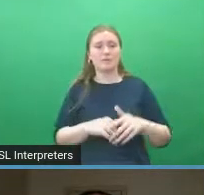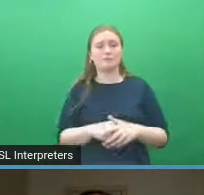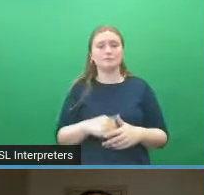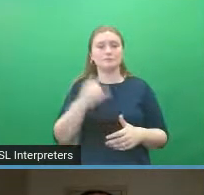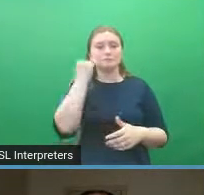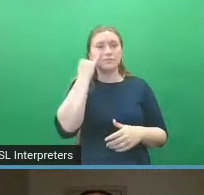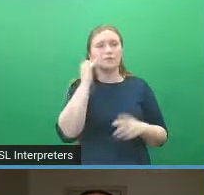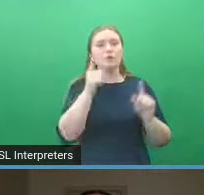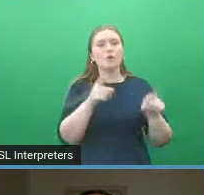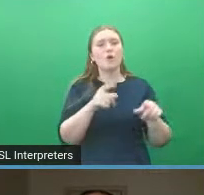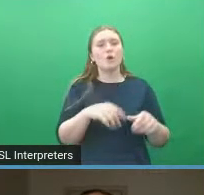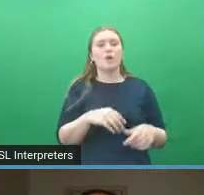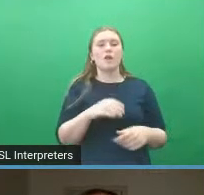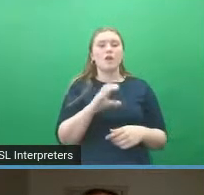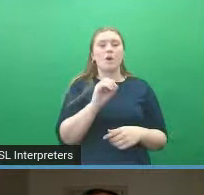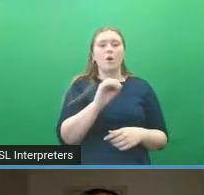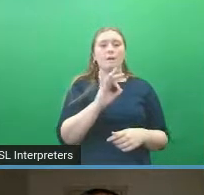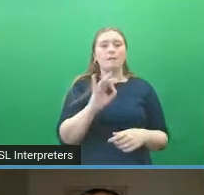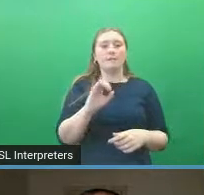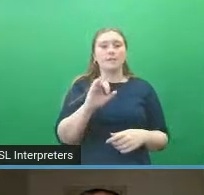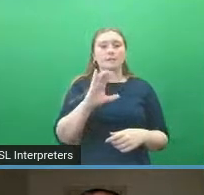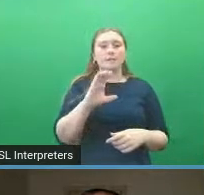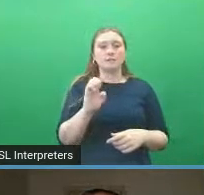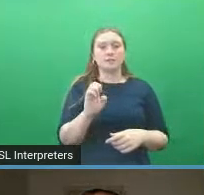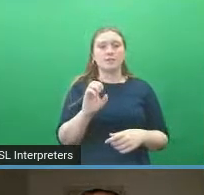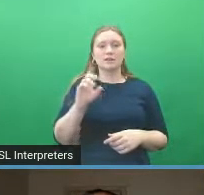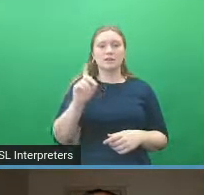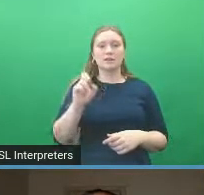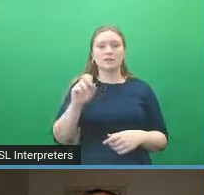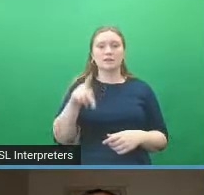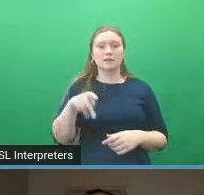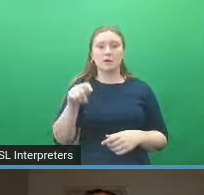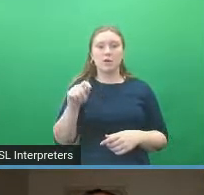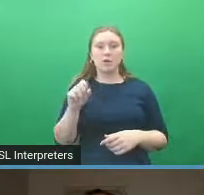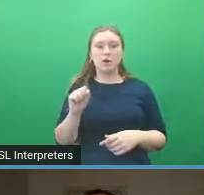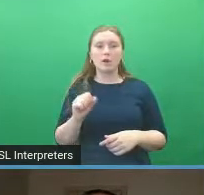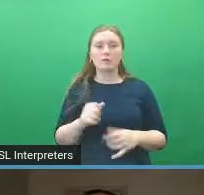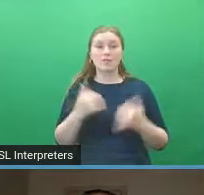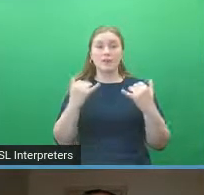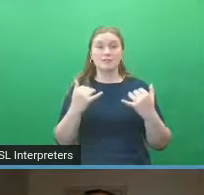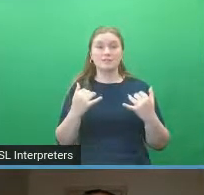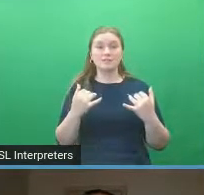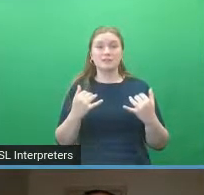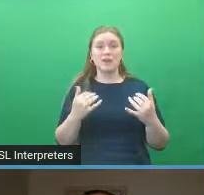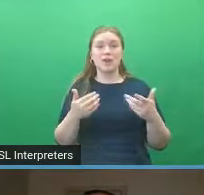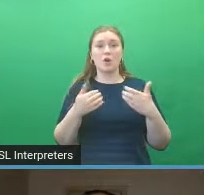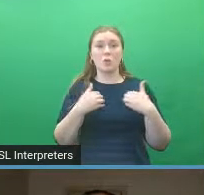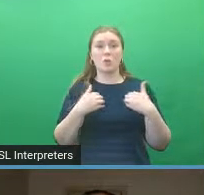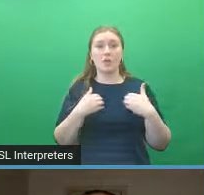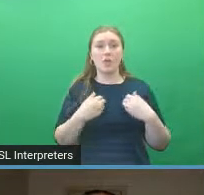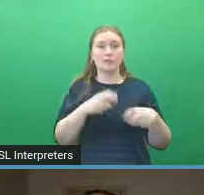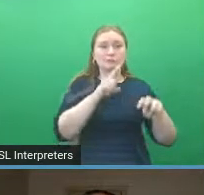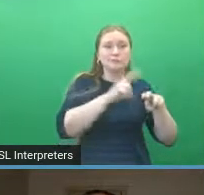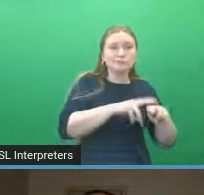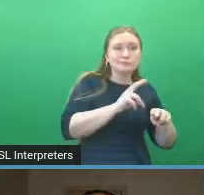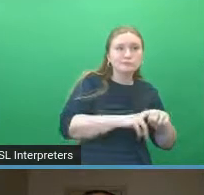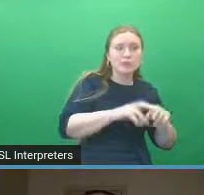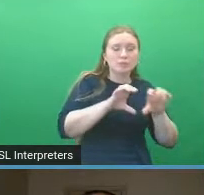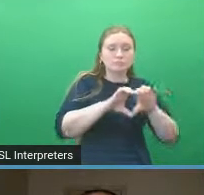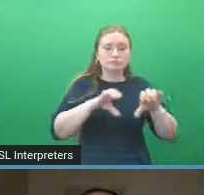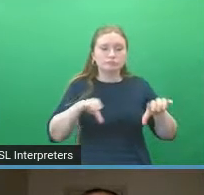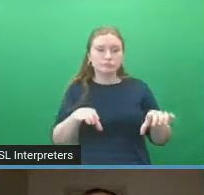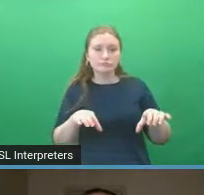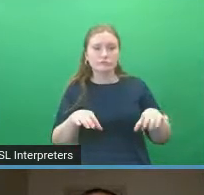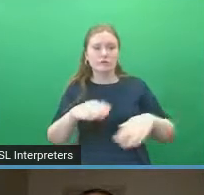Max lately, the change is striking. Most of the store is devoted to furniture now, and envelopes and folders and other equipment take